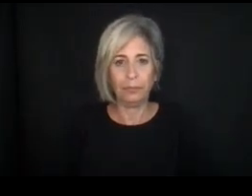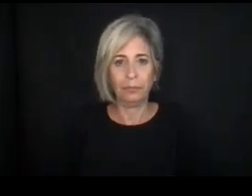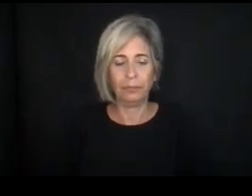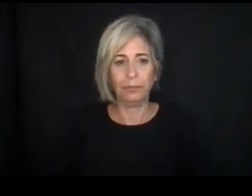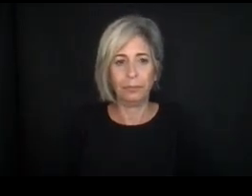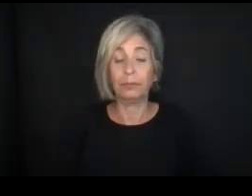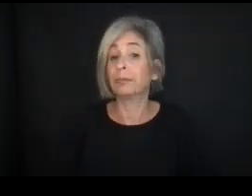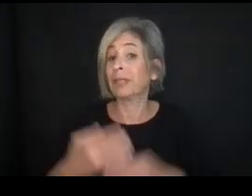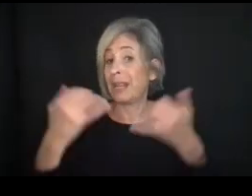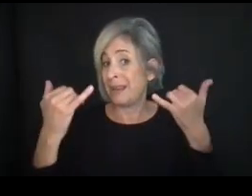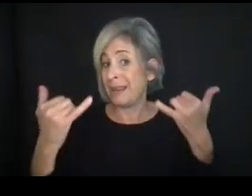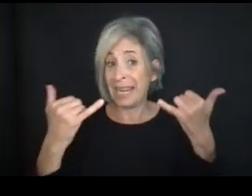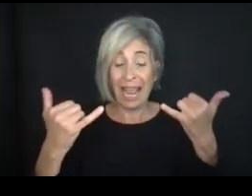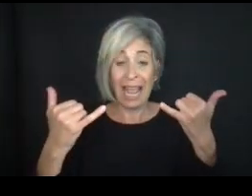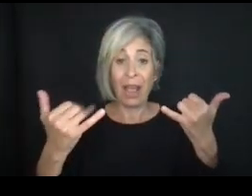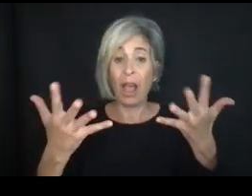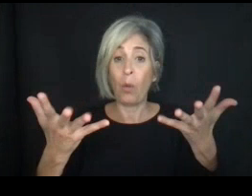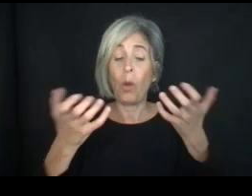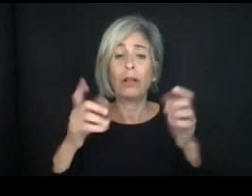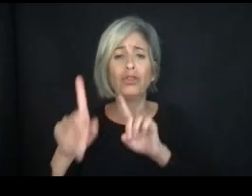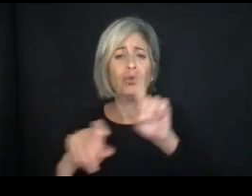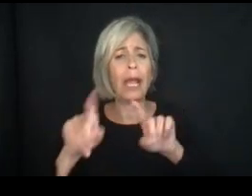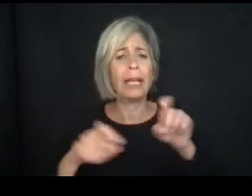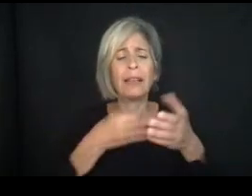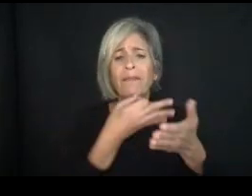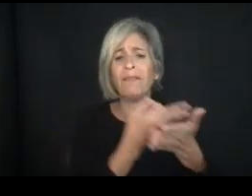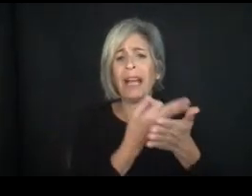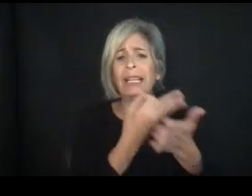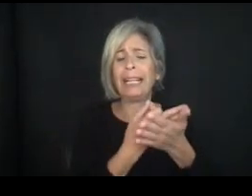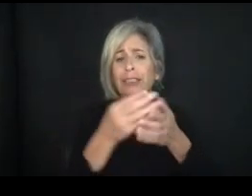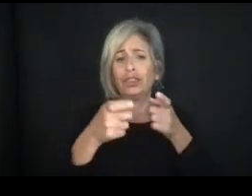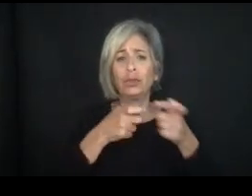Now, I would like to ask Finance Director Mara